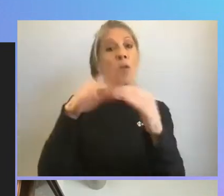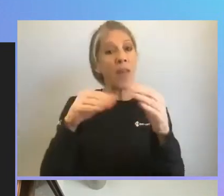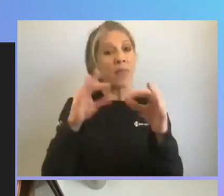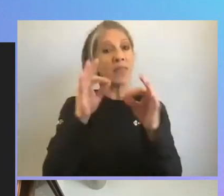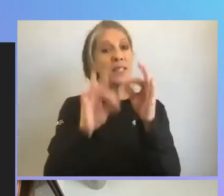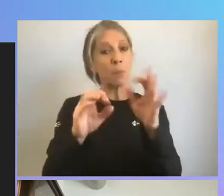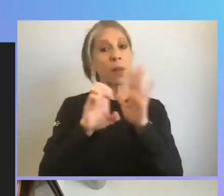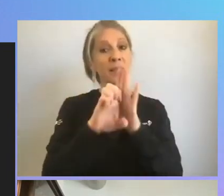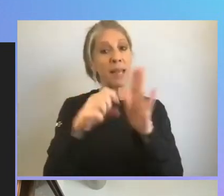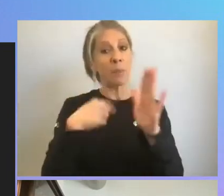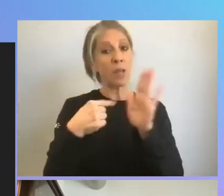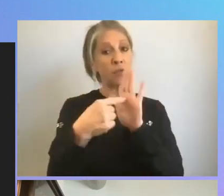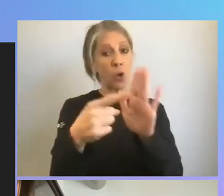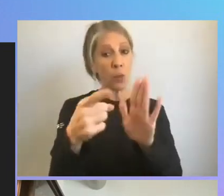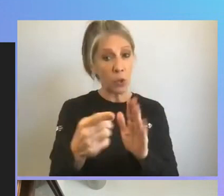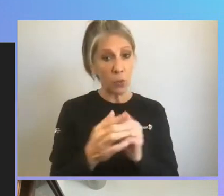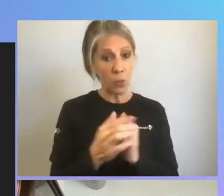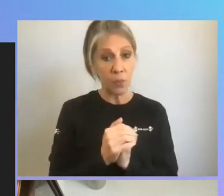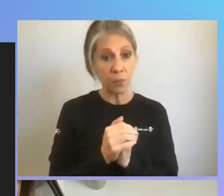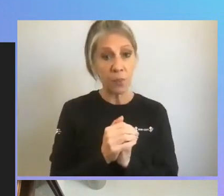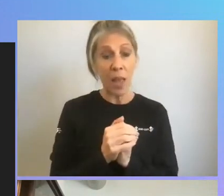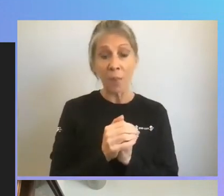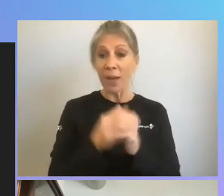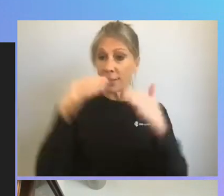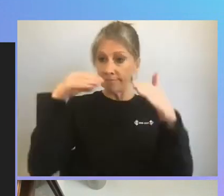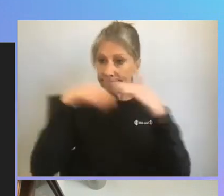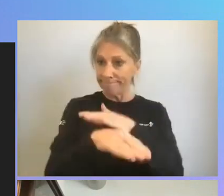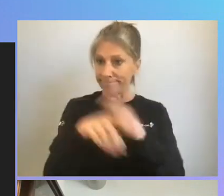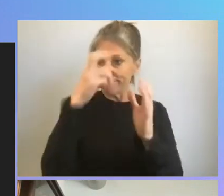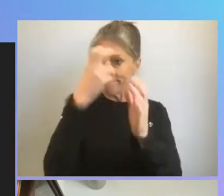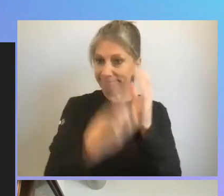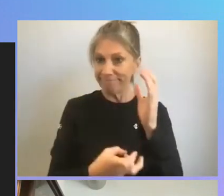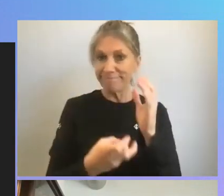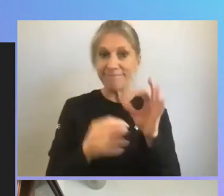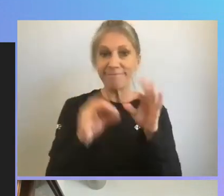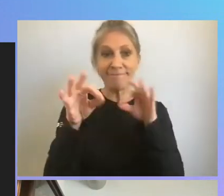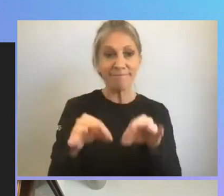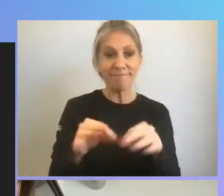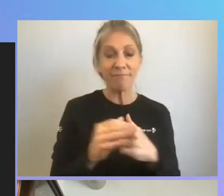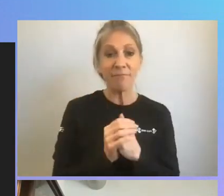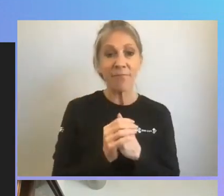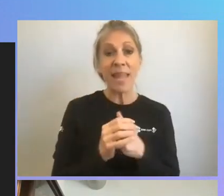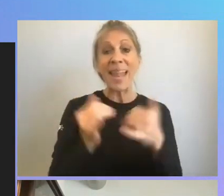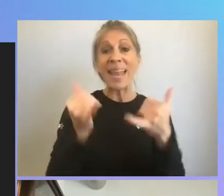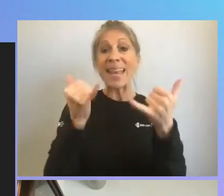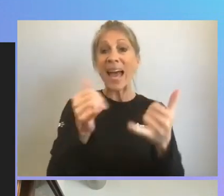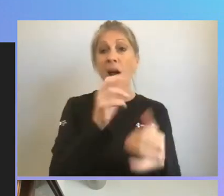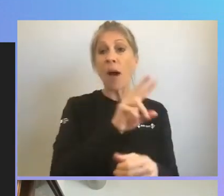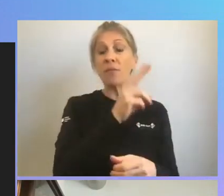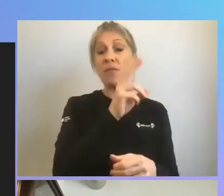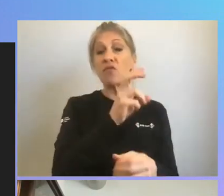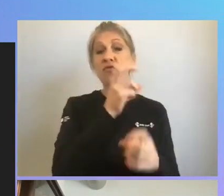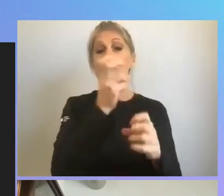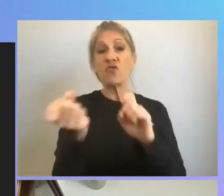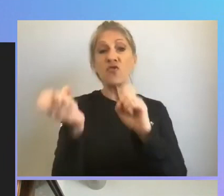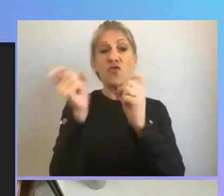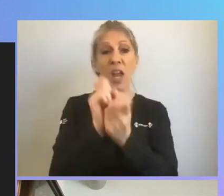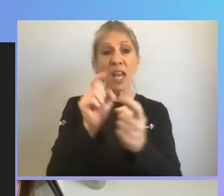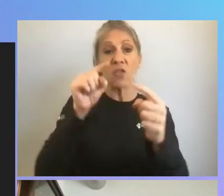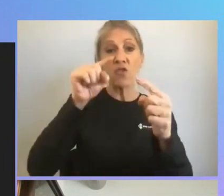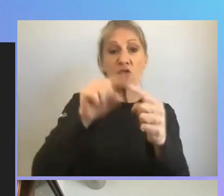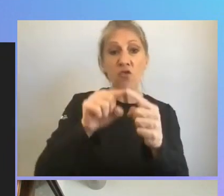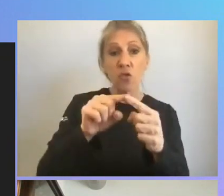you. And I'm going to get right into it. So through, I've now switched to my axelinter.yaml config